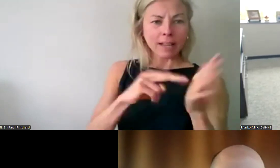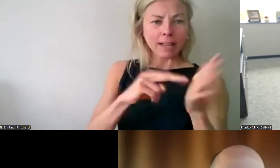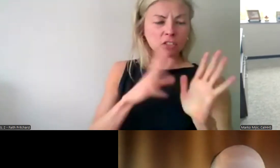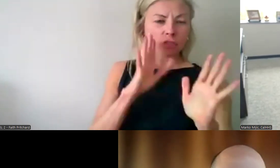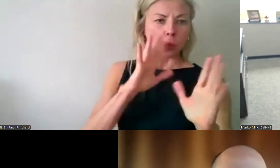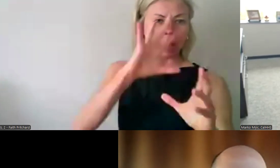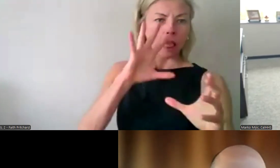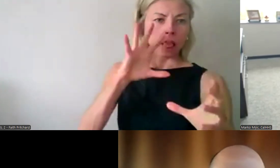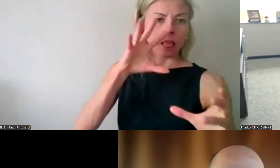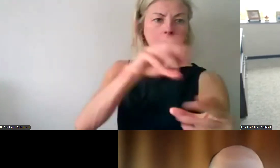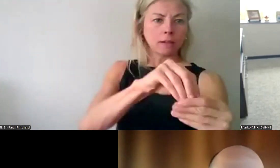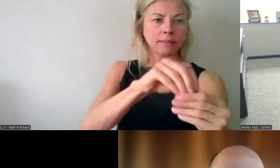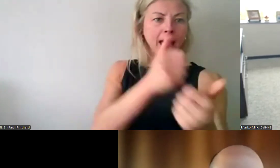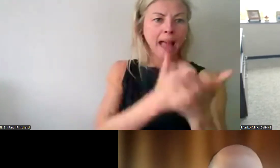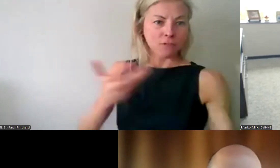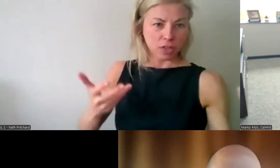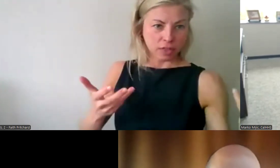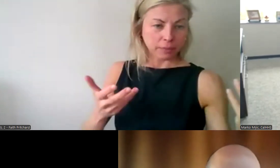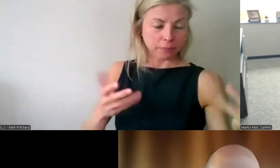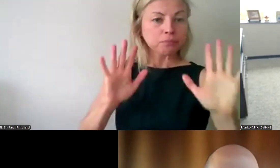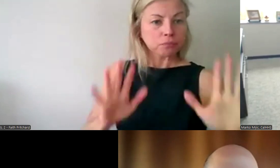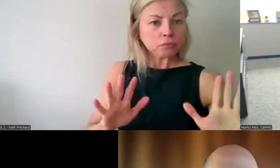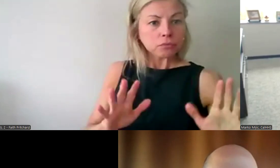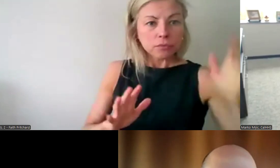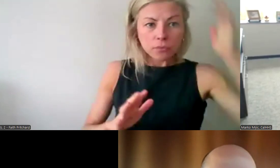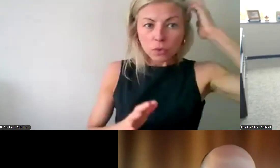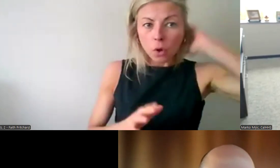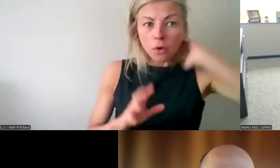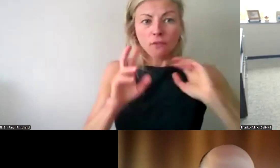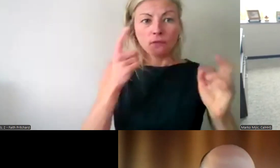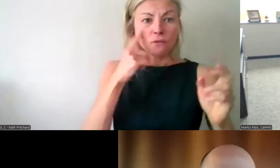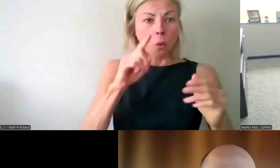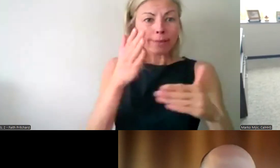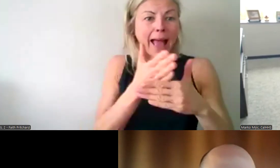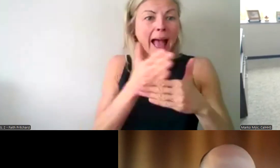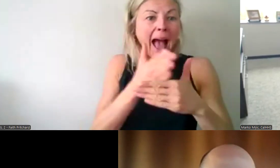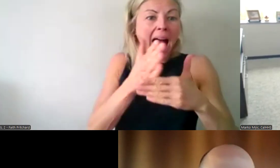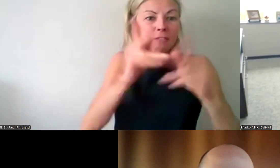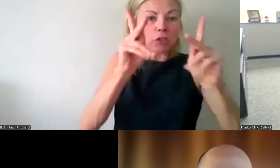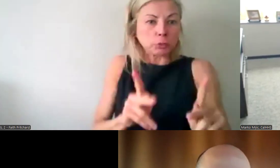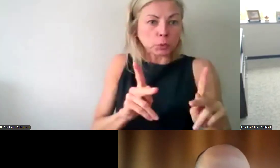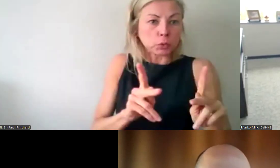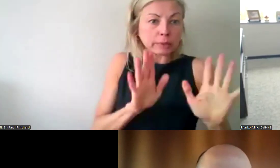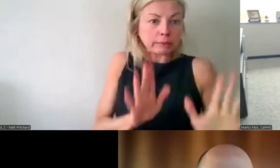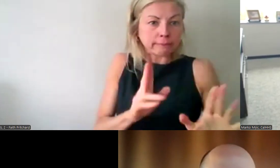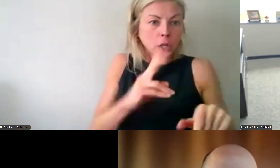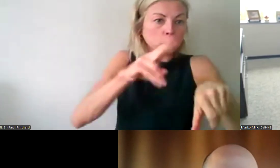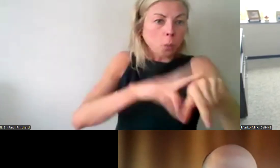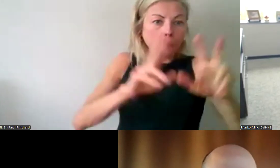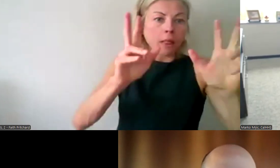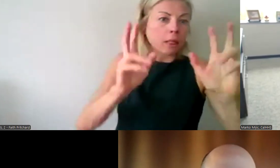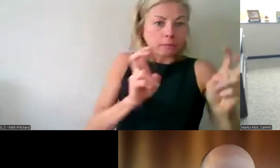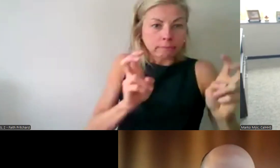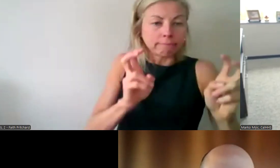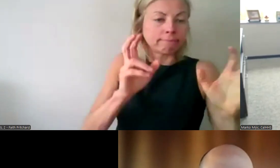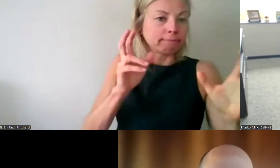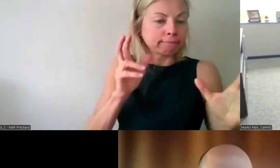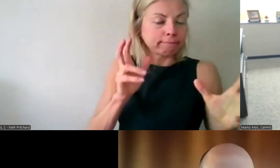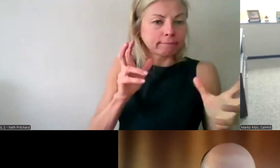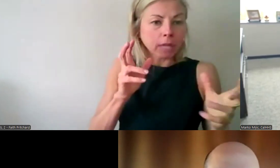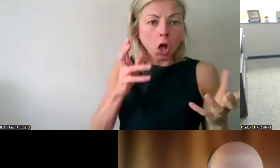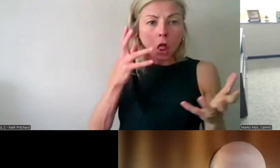I think from a lay person or the average person, Lily, the idea of home care is that it doesn't necessarily have